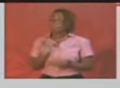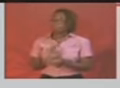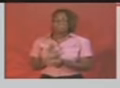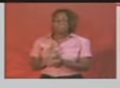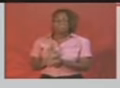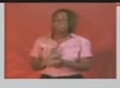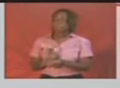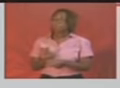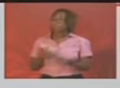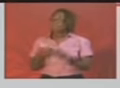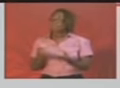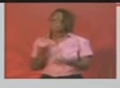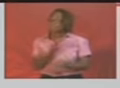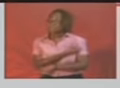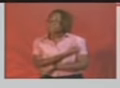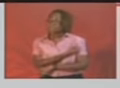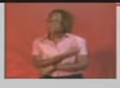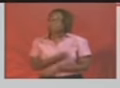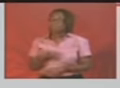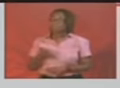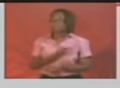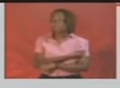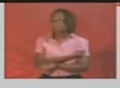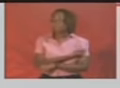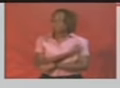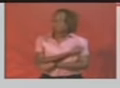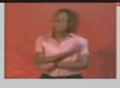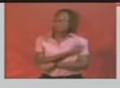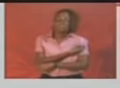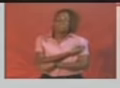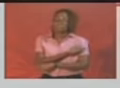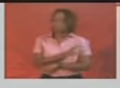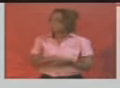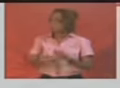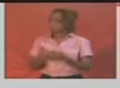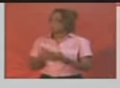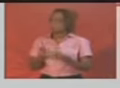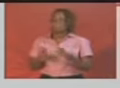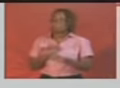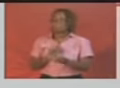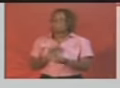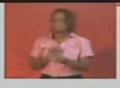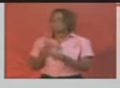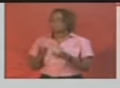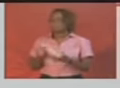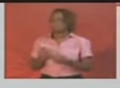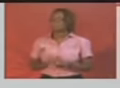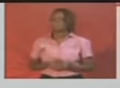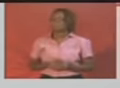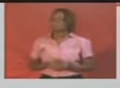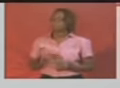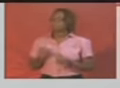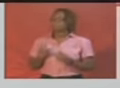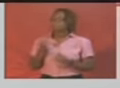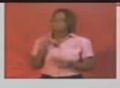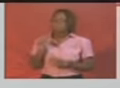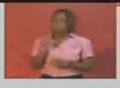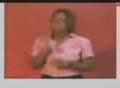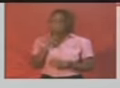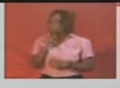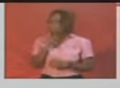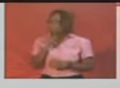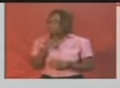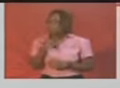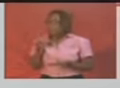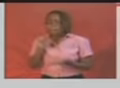you would just want to repeat it quickly, I'm not sure I understand what you're trying to ask exactly. Just repeat that second question. Sure. I'm